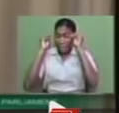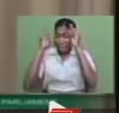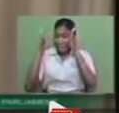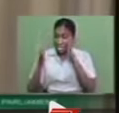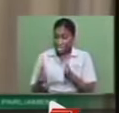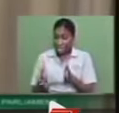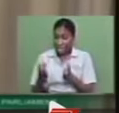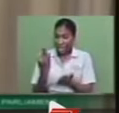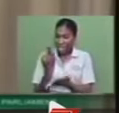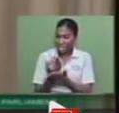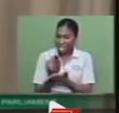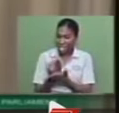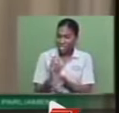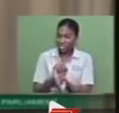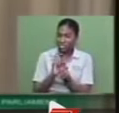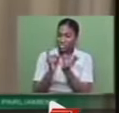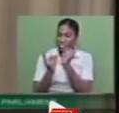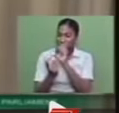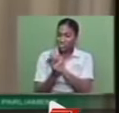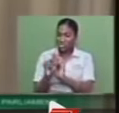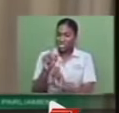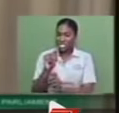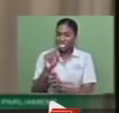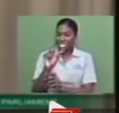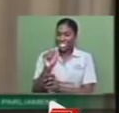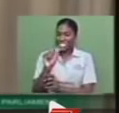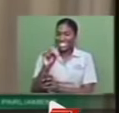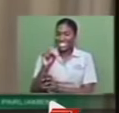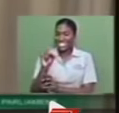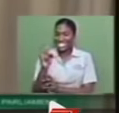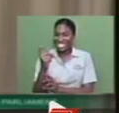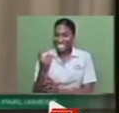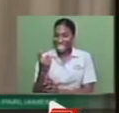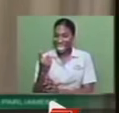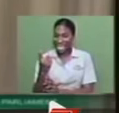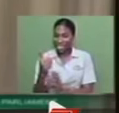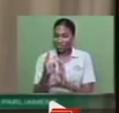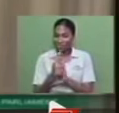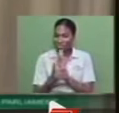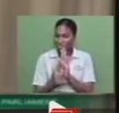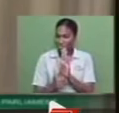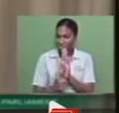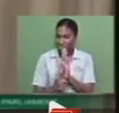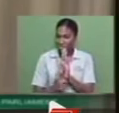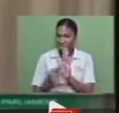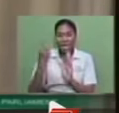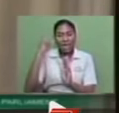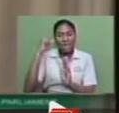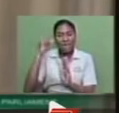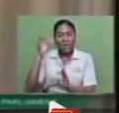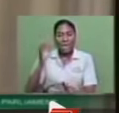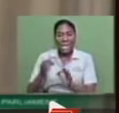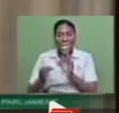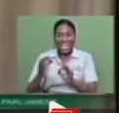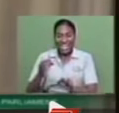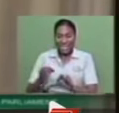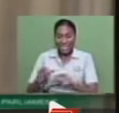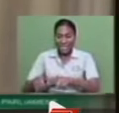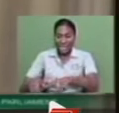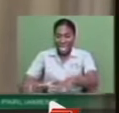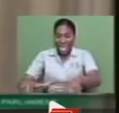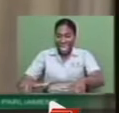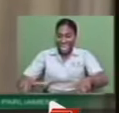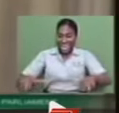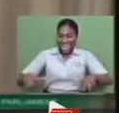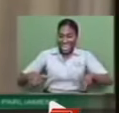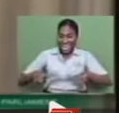to allow for income tax exemptions for something called multi-family dwelling properties. That was never a concept in the